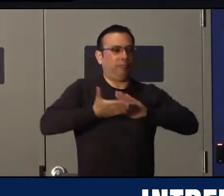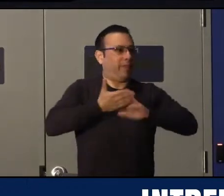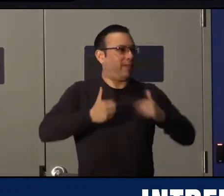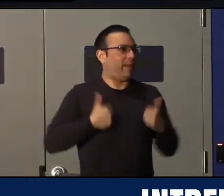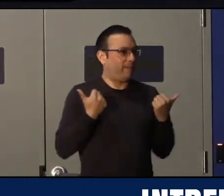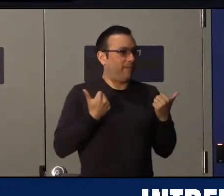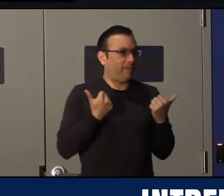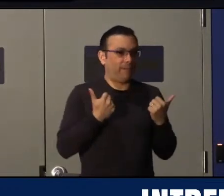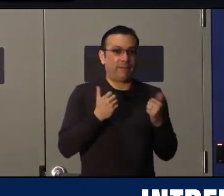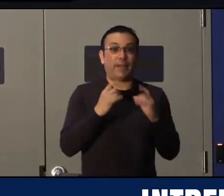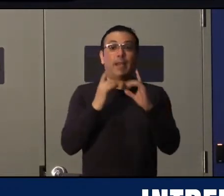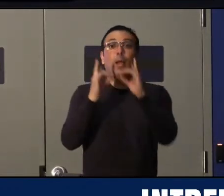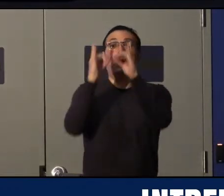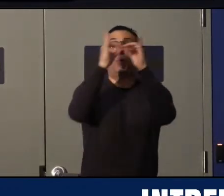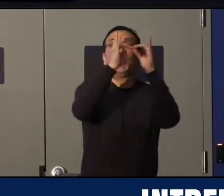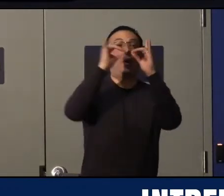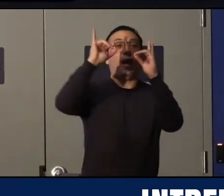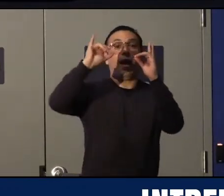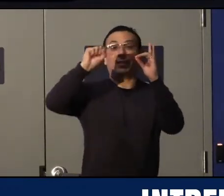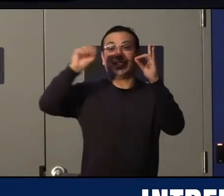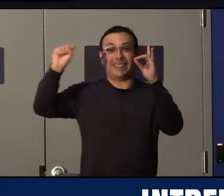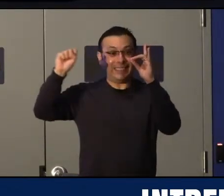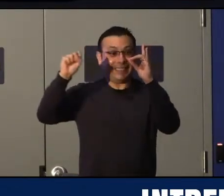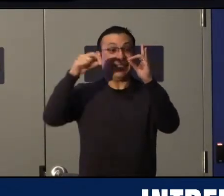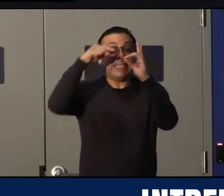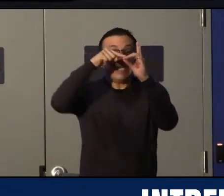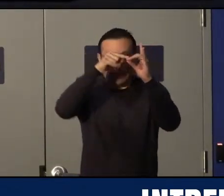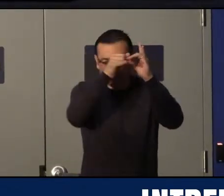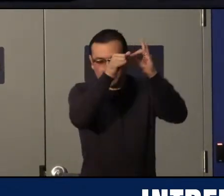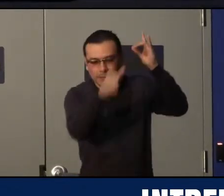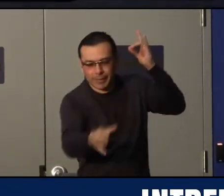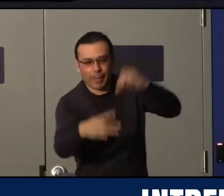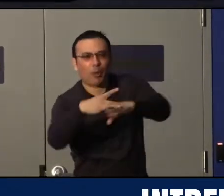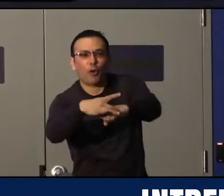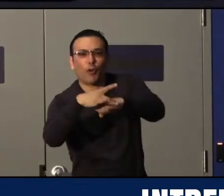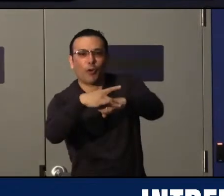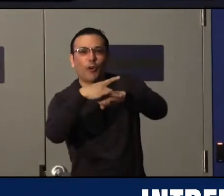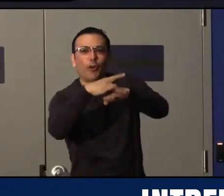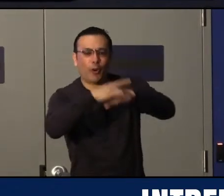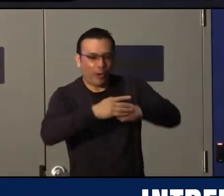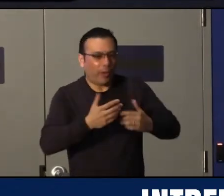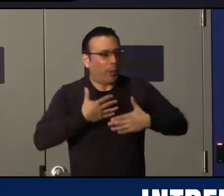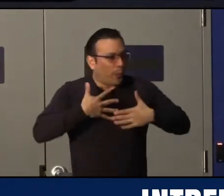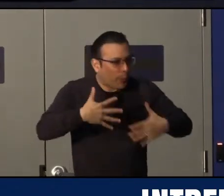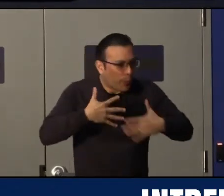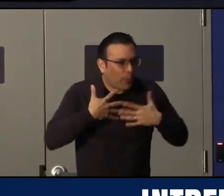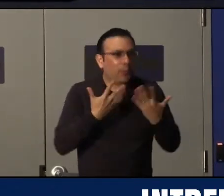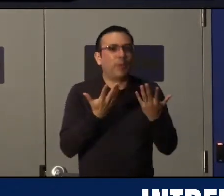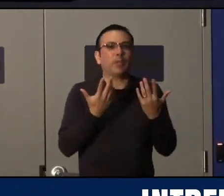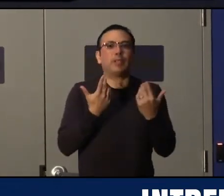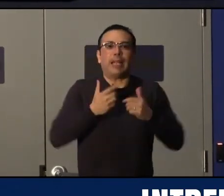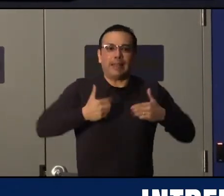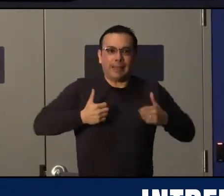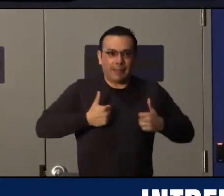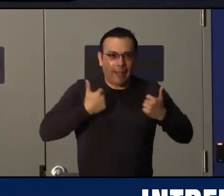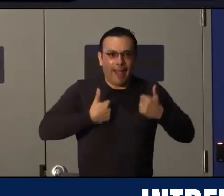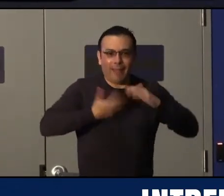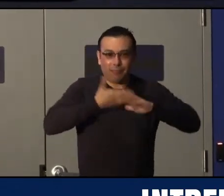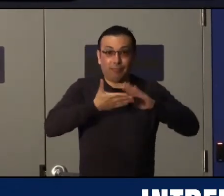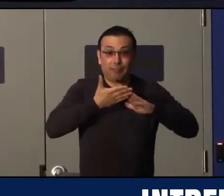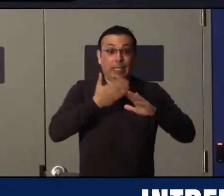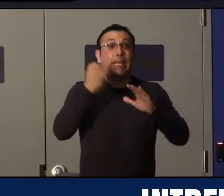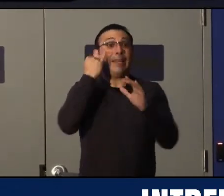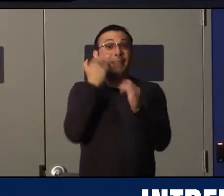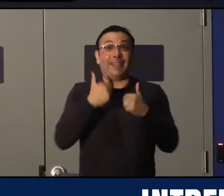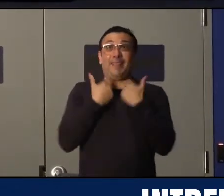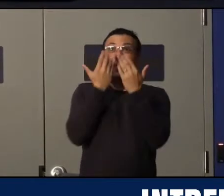we can what Earth does for us naturally. As a crew on the space station, we know that our survival